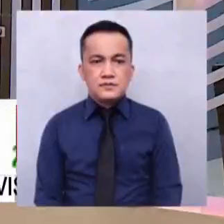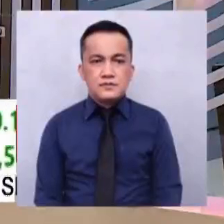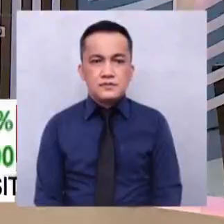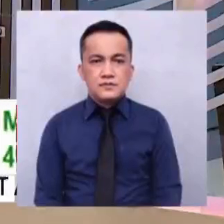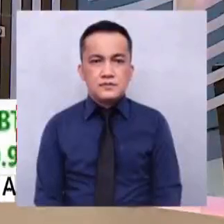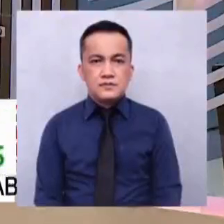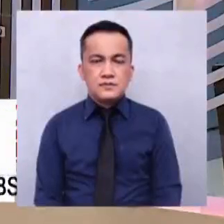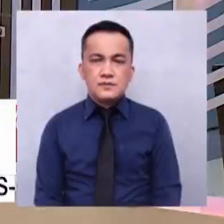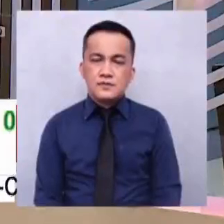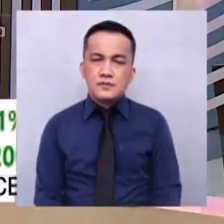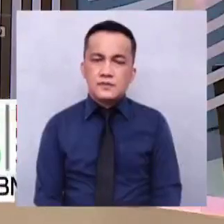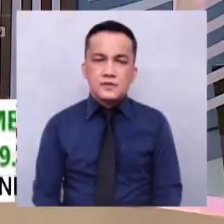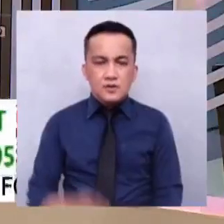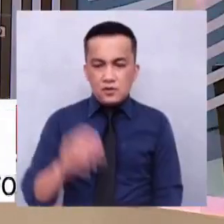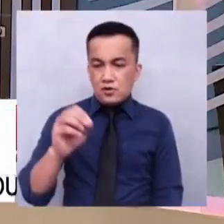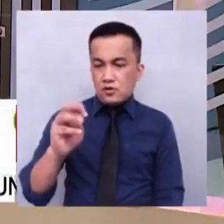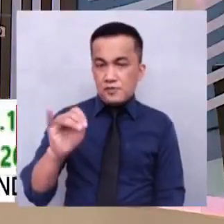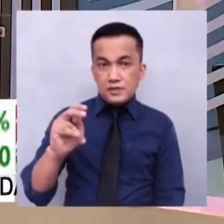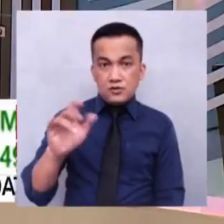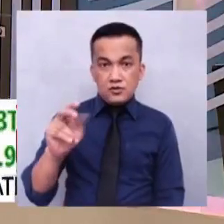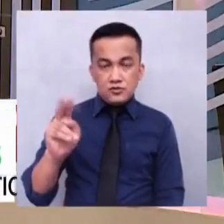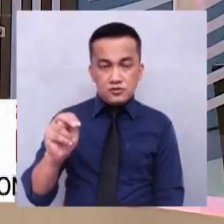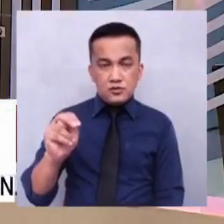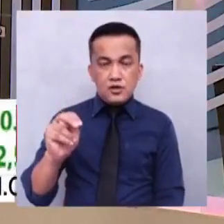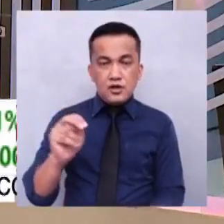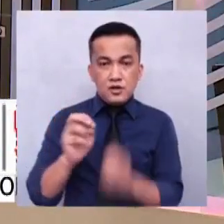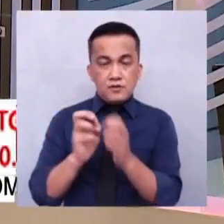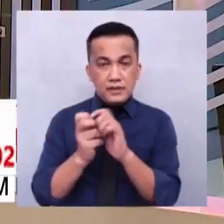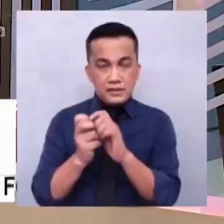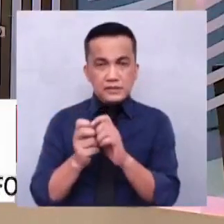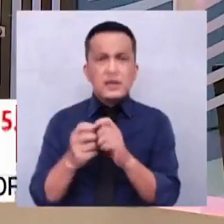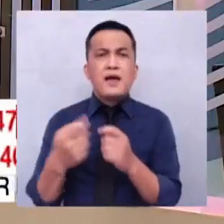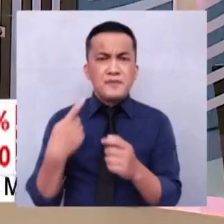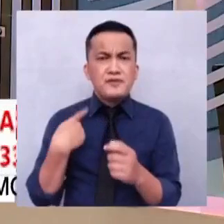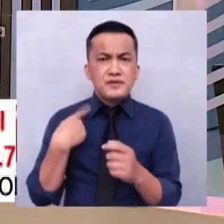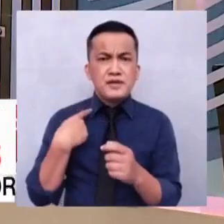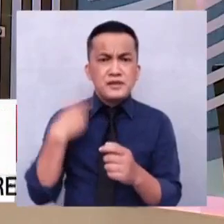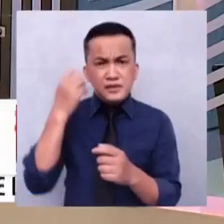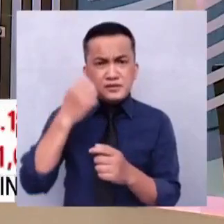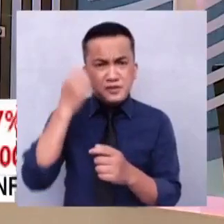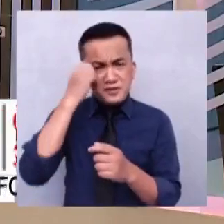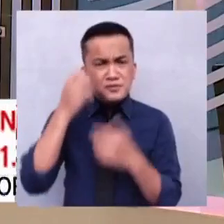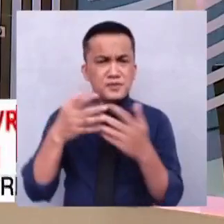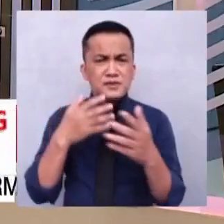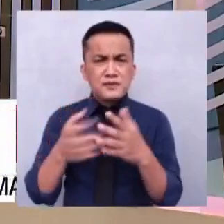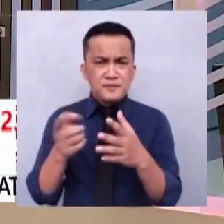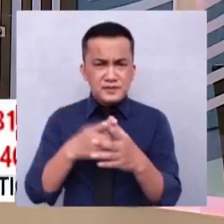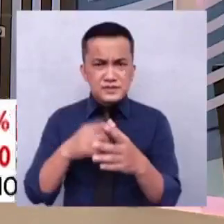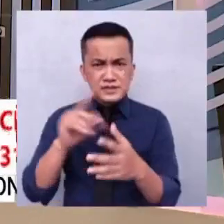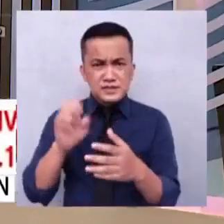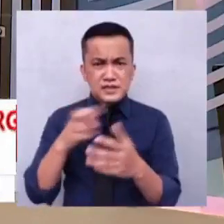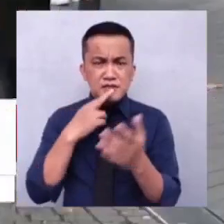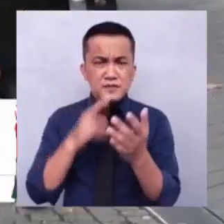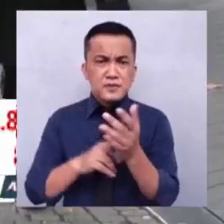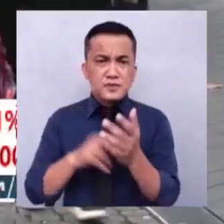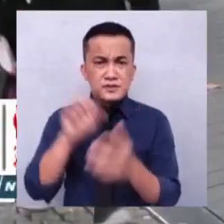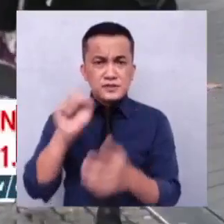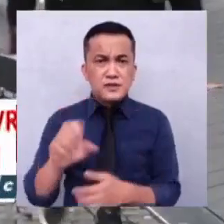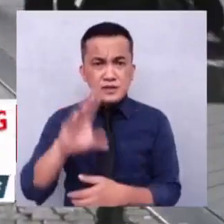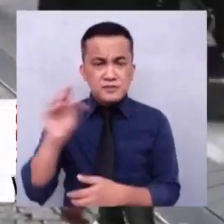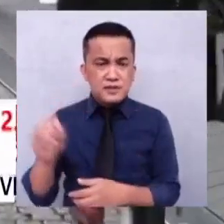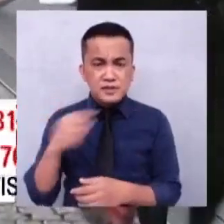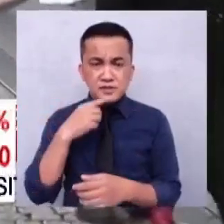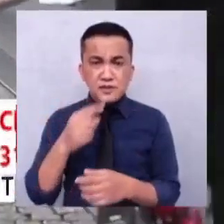The Omicron variant has been present in Europe even before the first cases were reported in South Africa. That's according to new data from